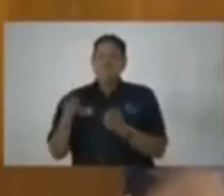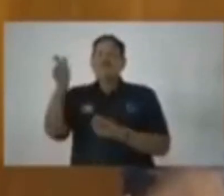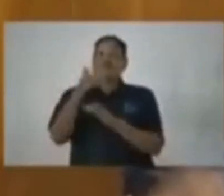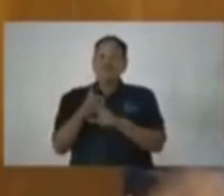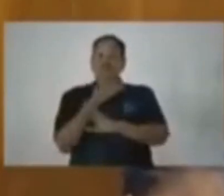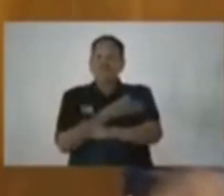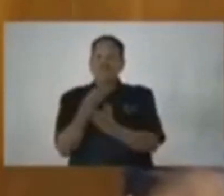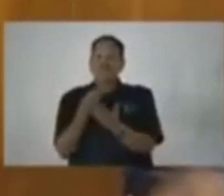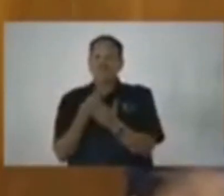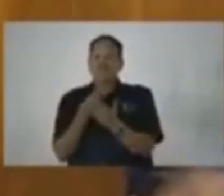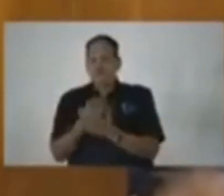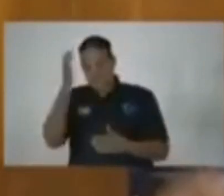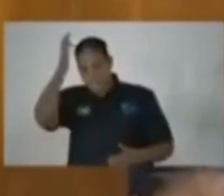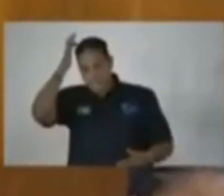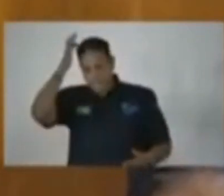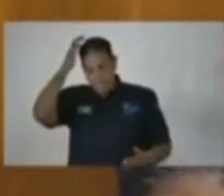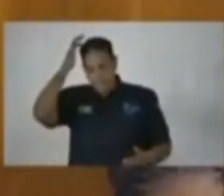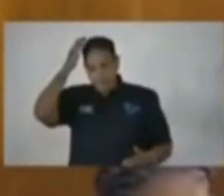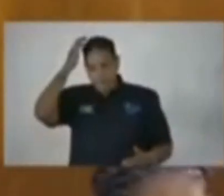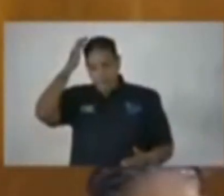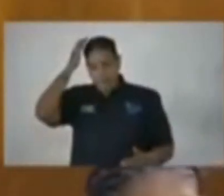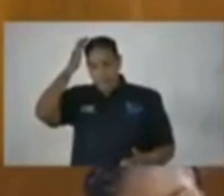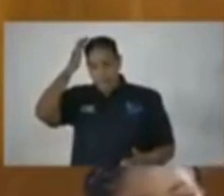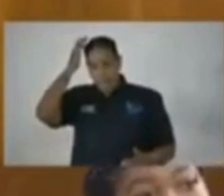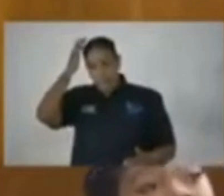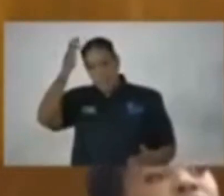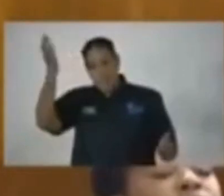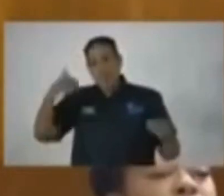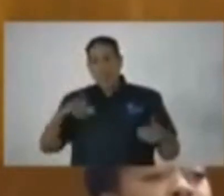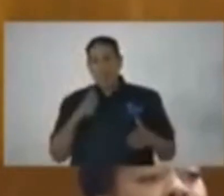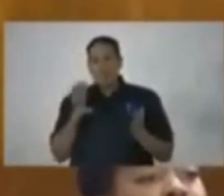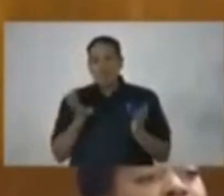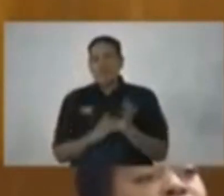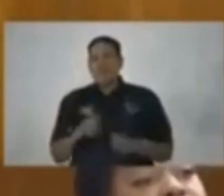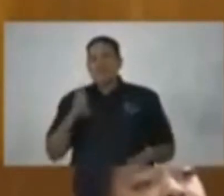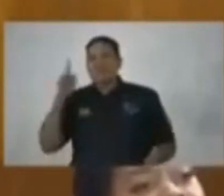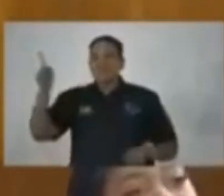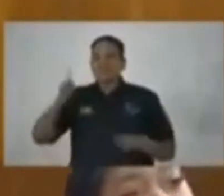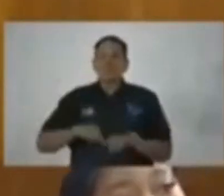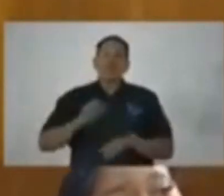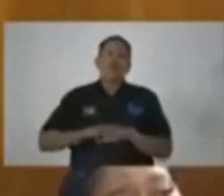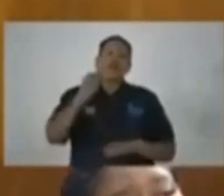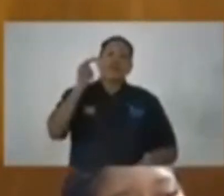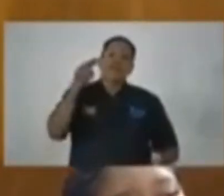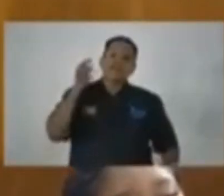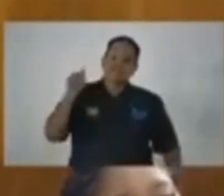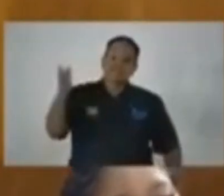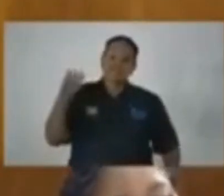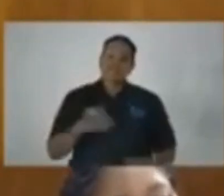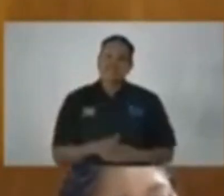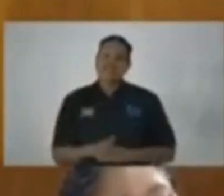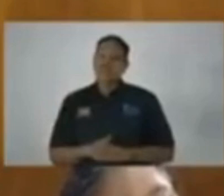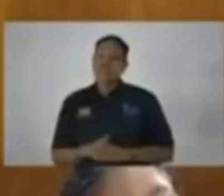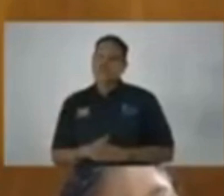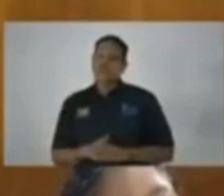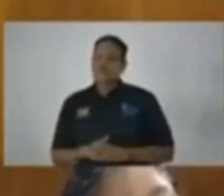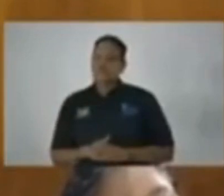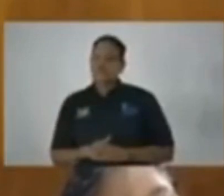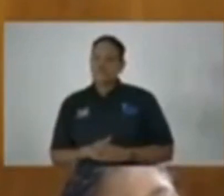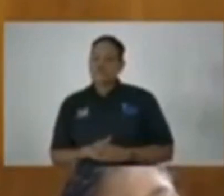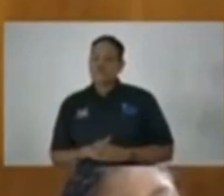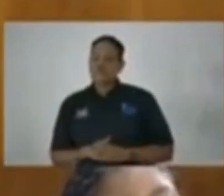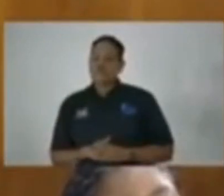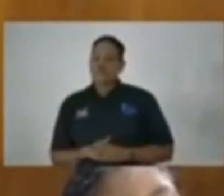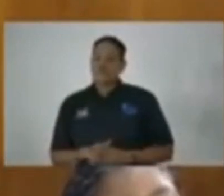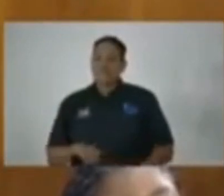Fund. Yes. Go on, man. Come again. I can beat them. They depended on NHC. Yes.